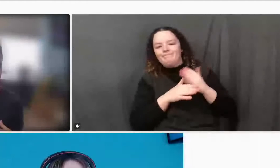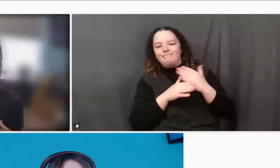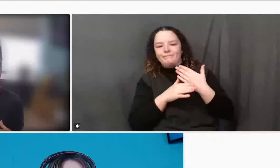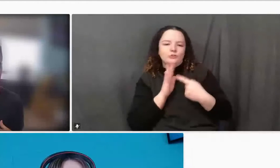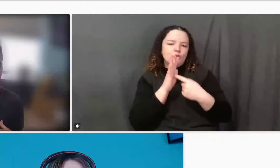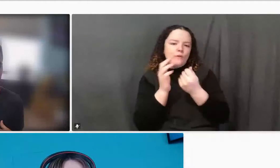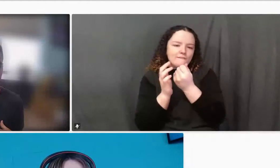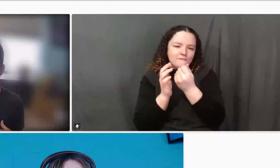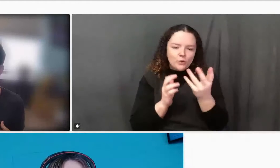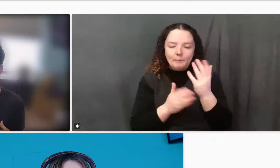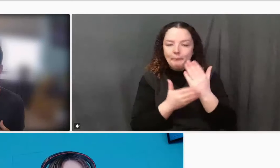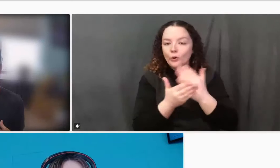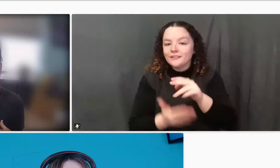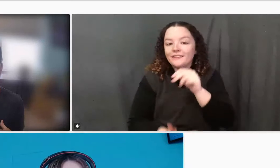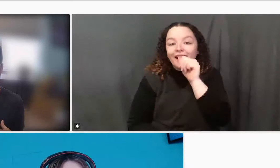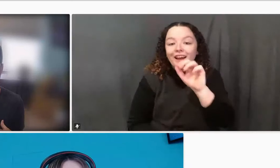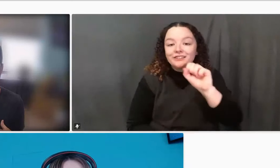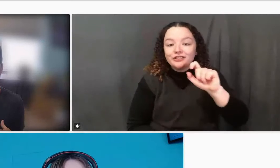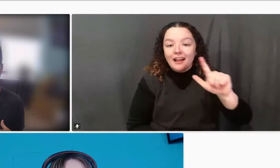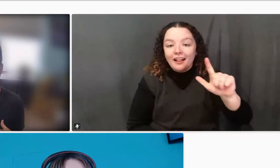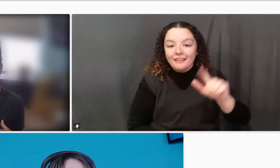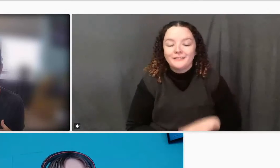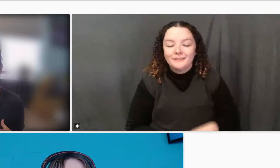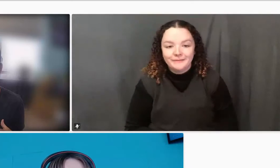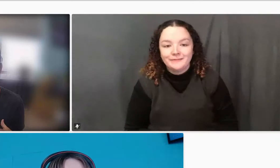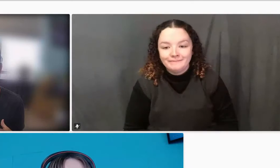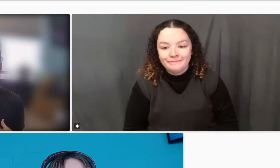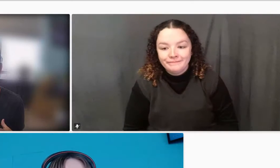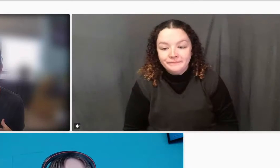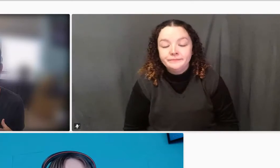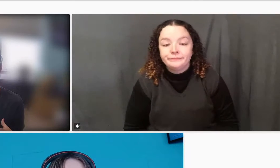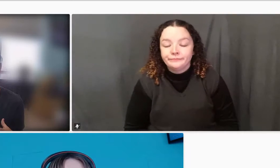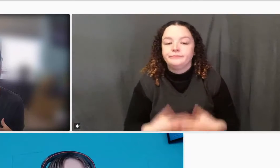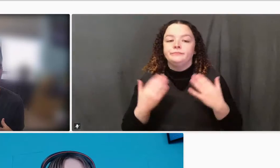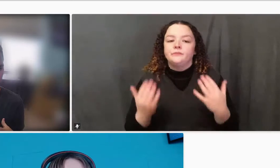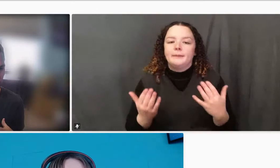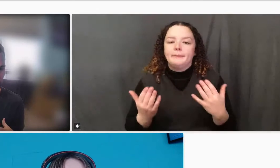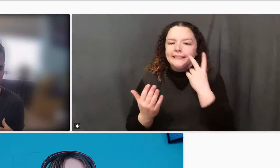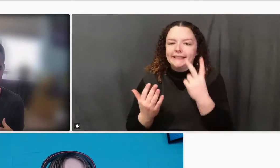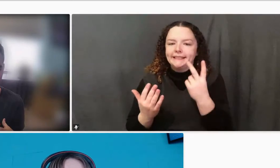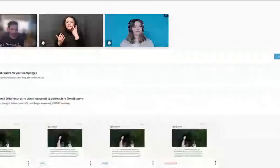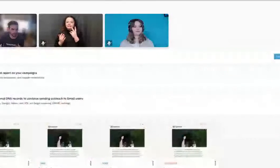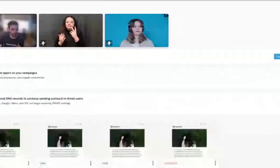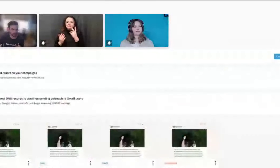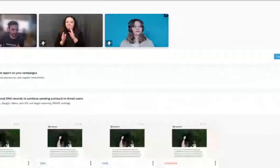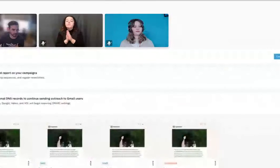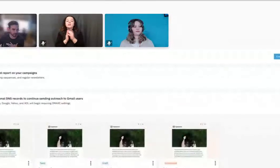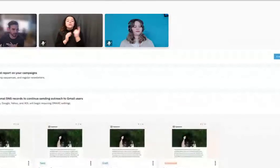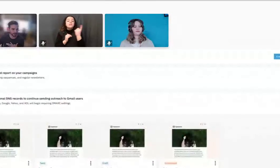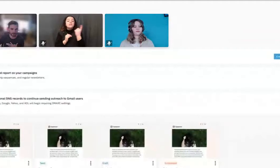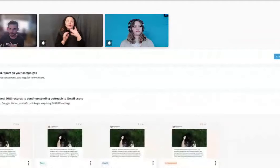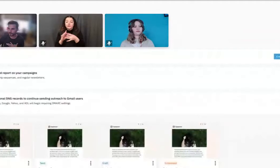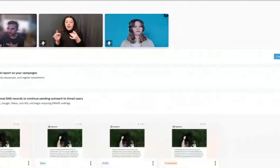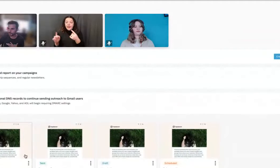parts of Nutshell. Um, uh, Let me see just something in the chat. It shows